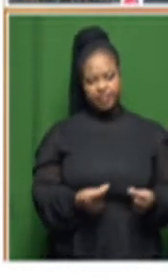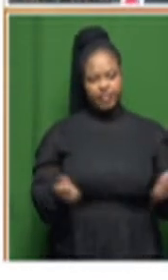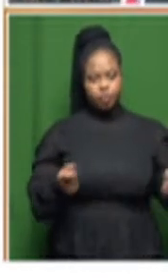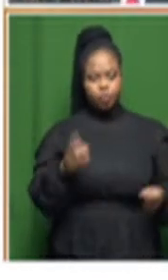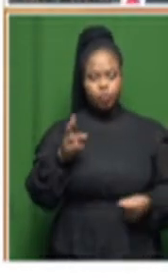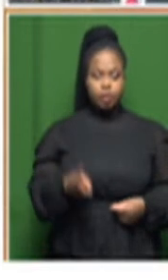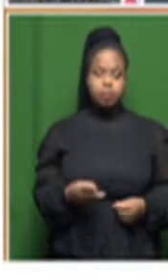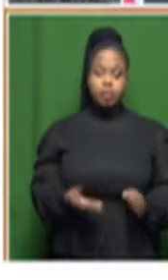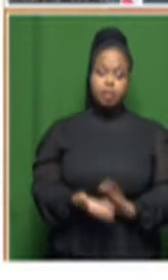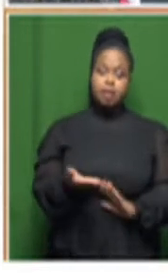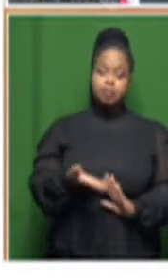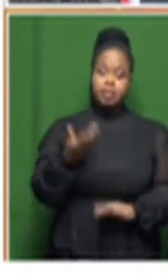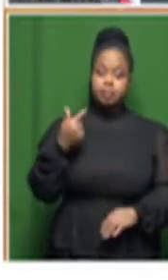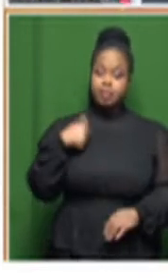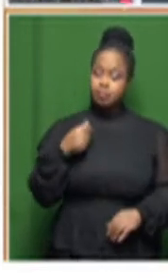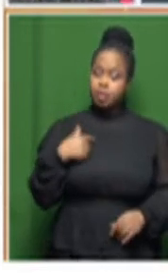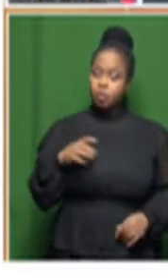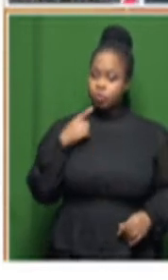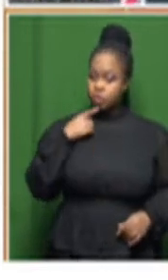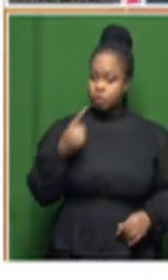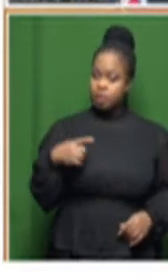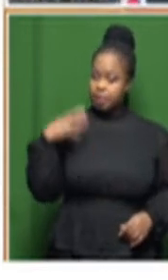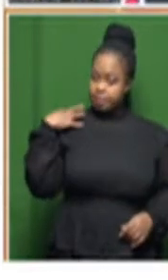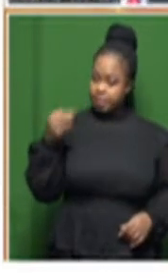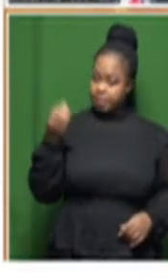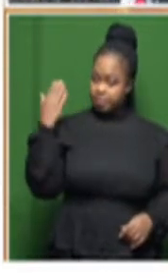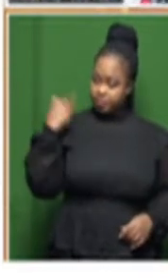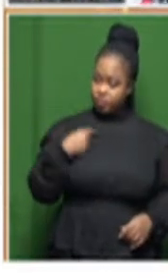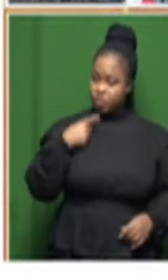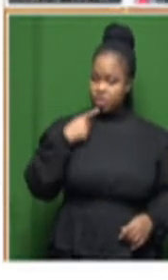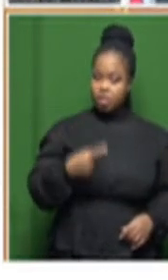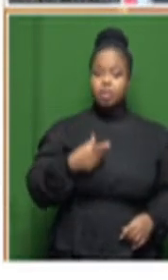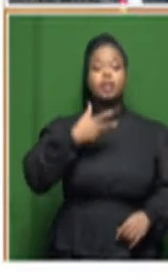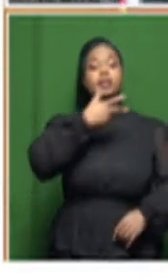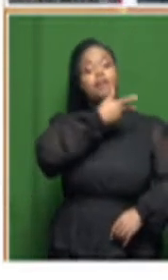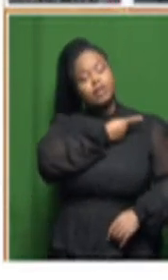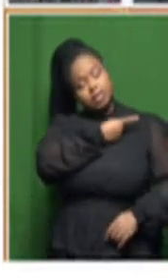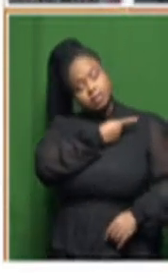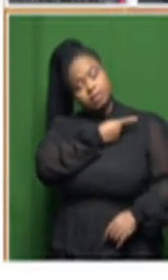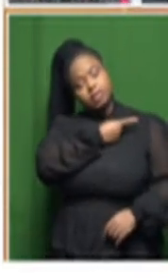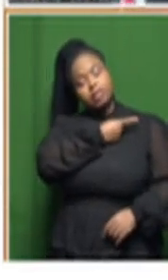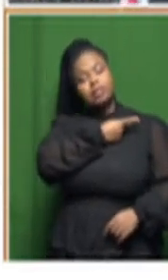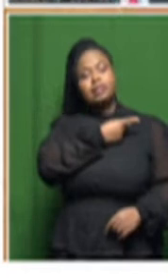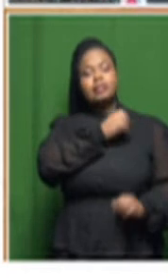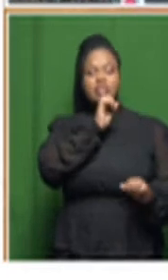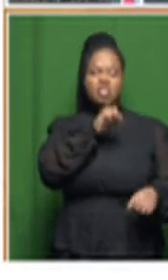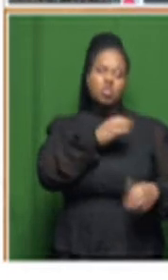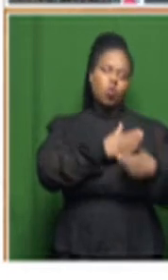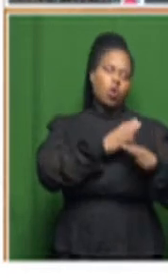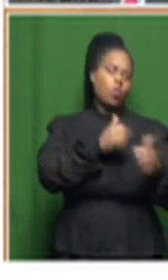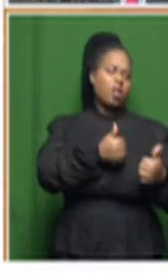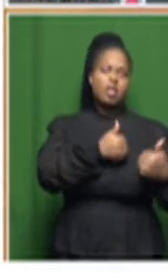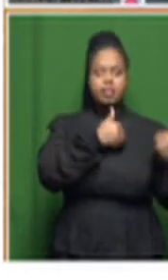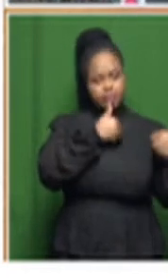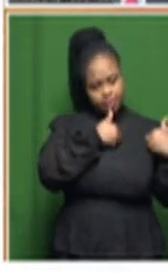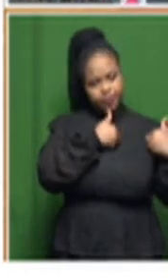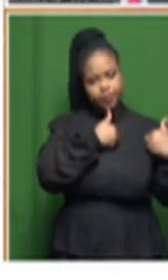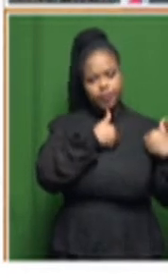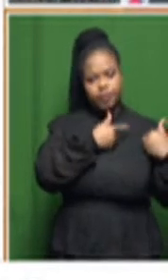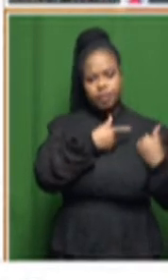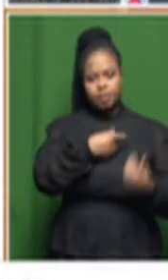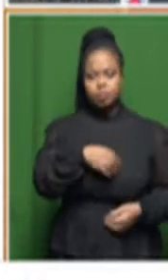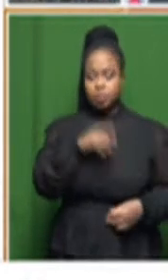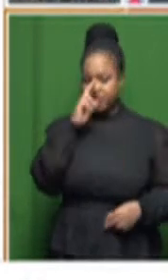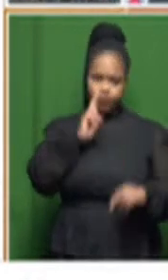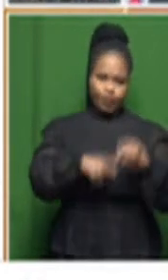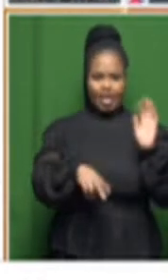give an update, but I want to emphasize what the Minister said. Vaccines are effective and they are safe, and it's not for